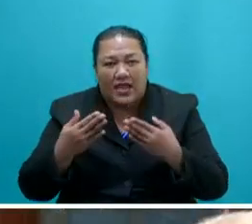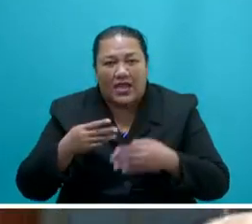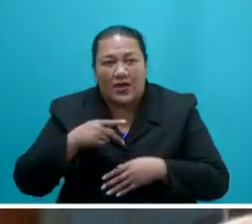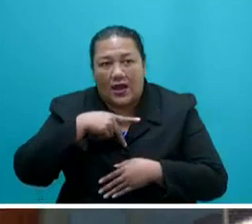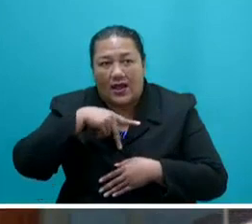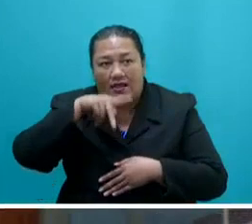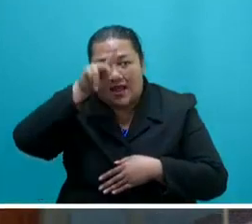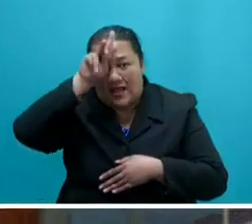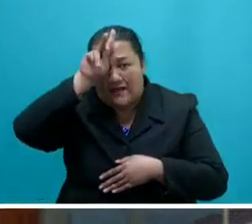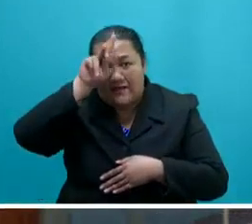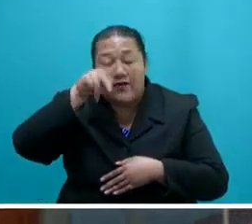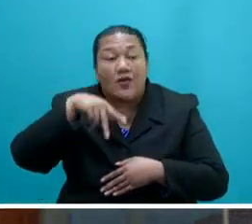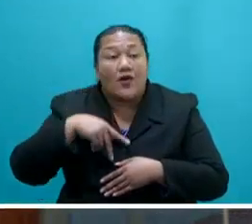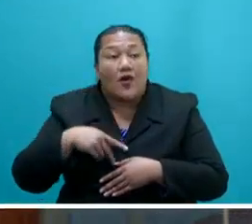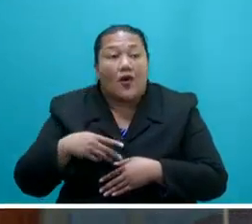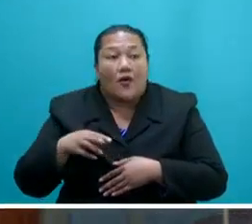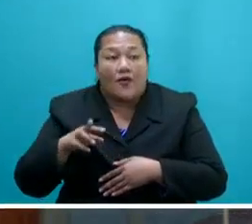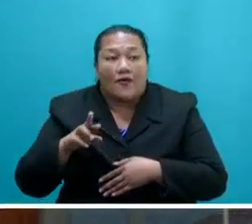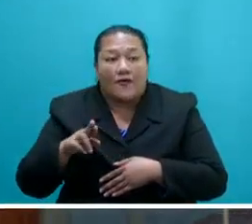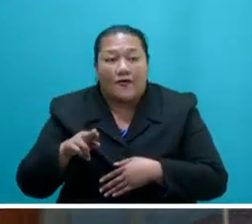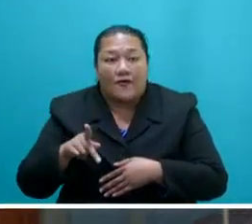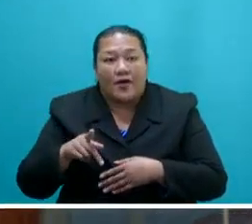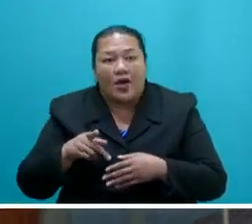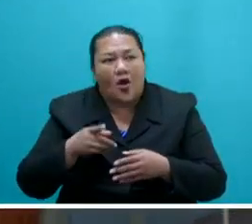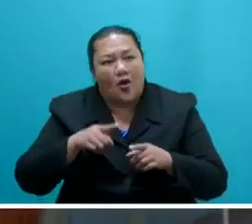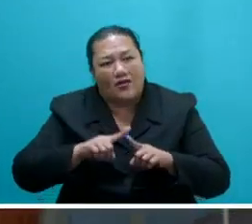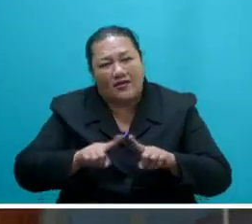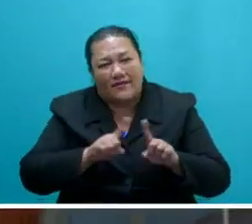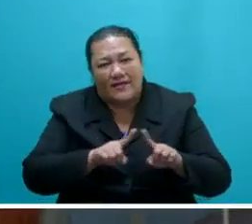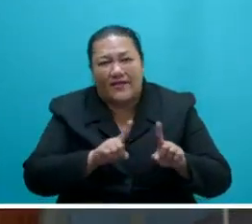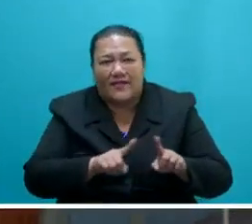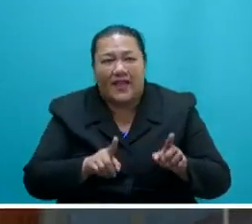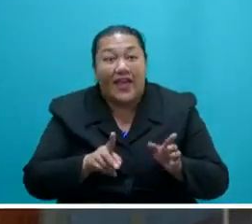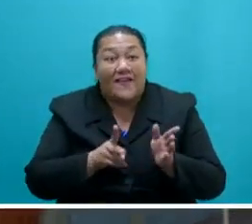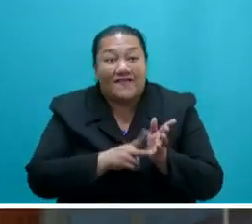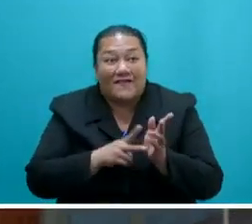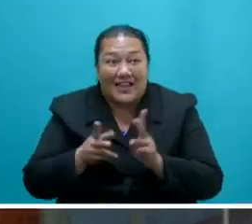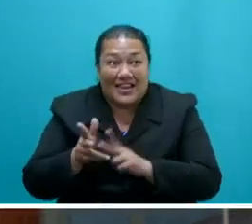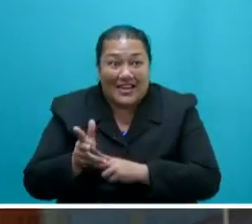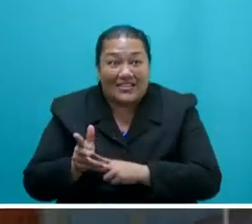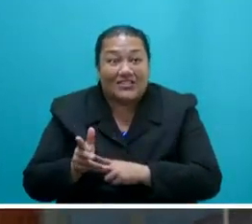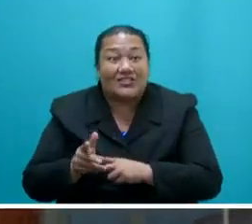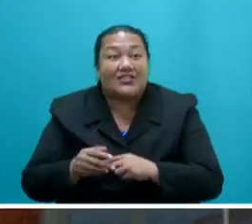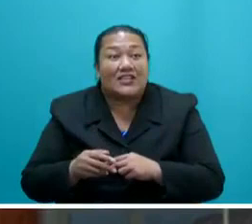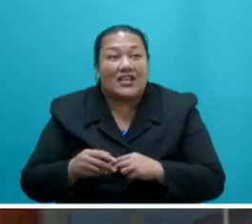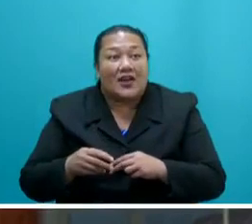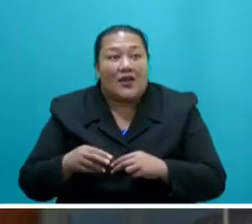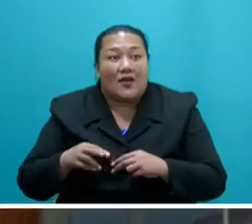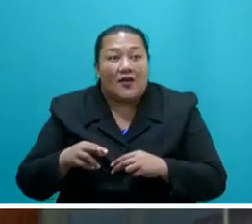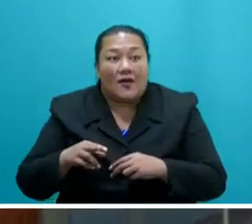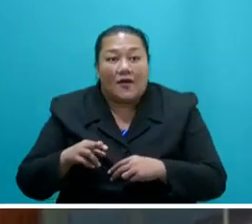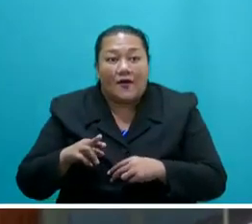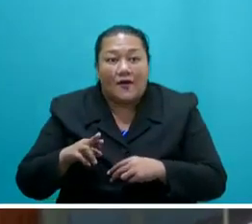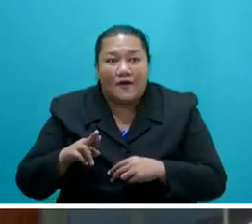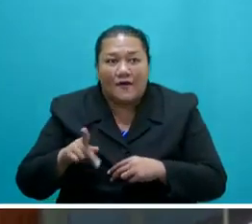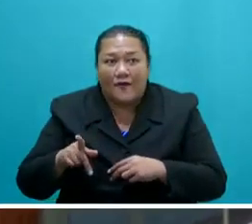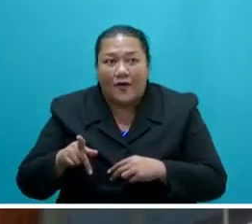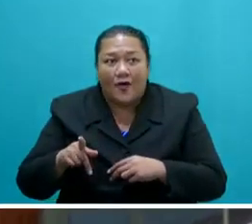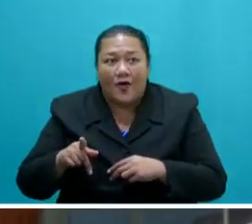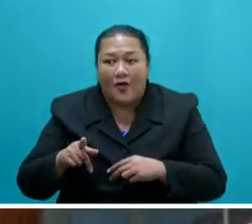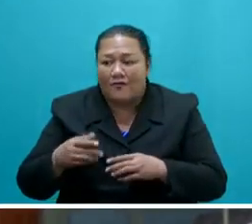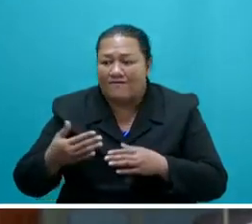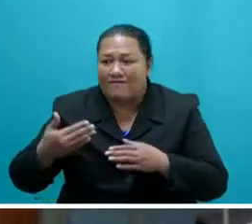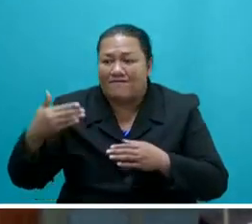Lomati, Tawawa, Nambukalevira, Ngalira, and the Tikino of Nambukalevu, who were badly traumatized and evacuated for weeks, and